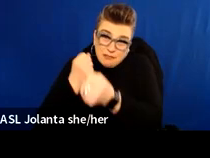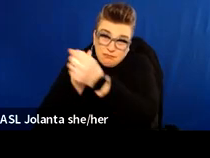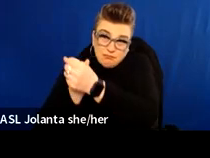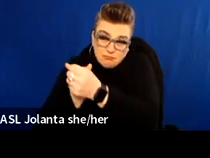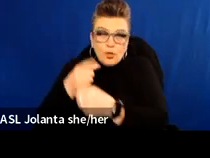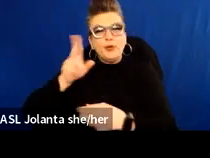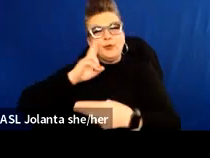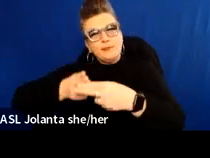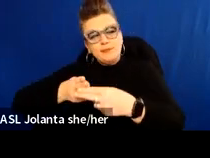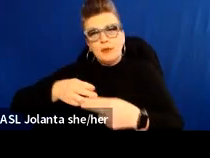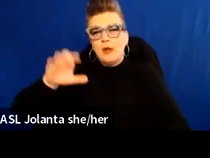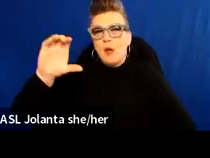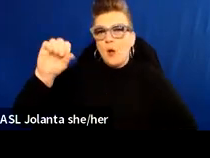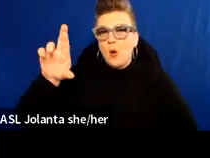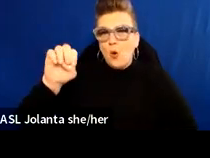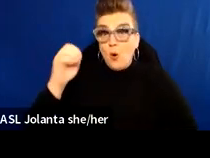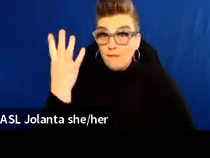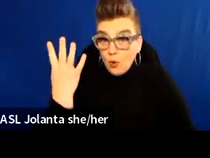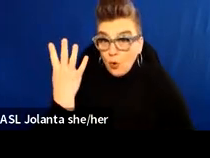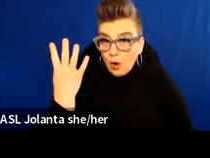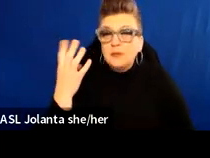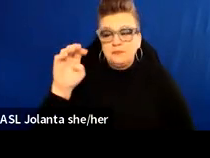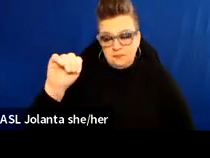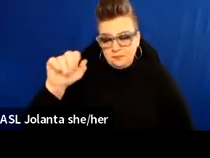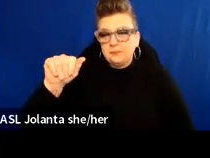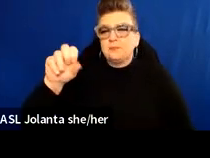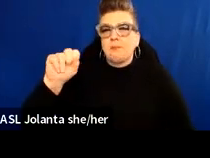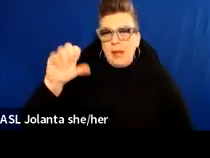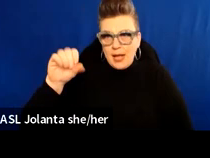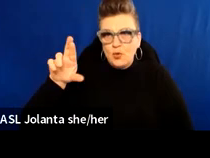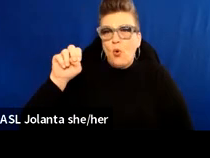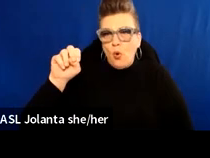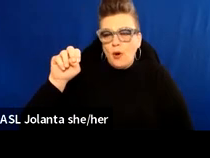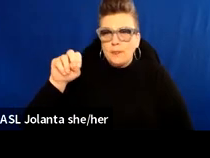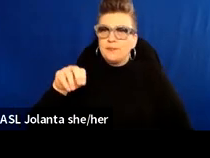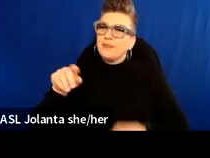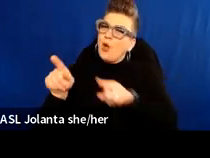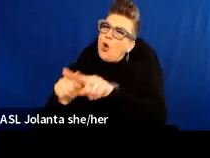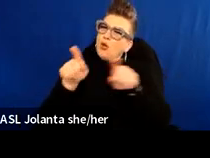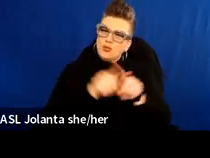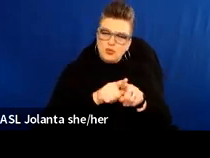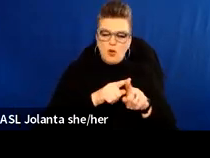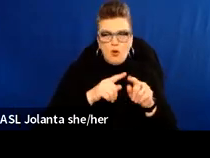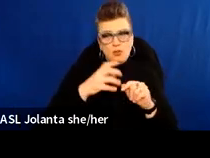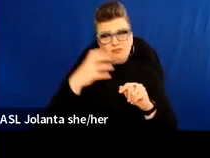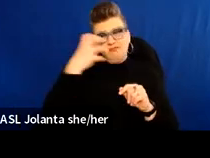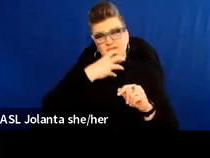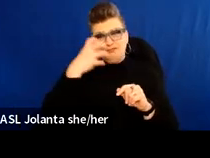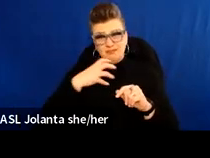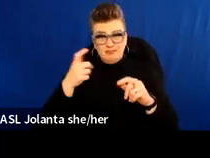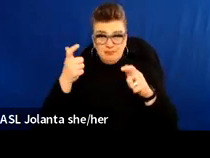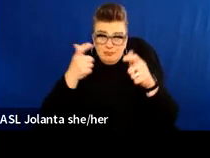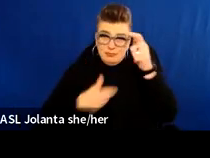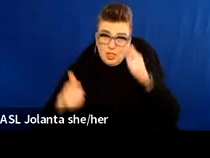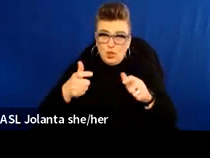um core um it also is a pretty significant shift in terms of